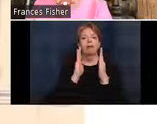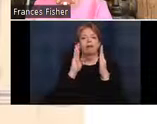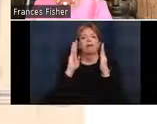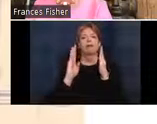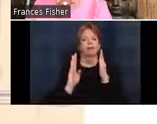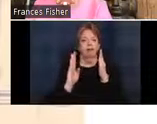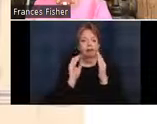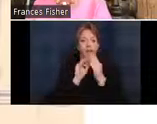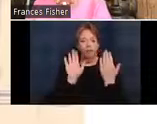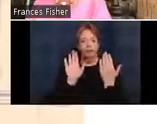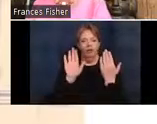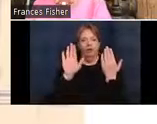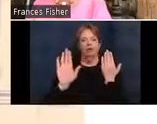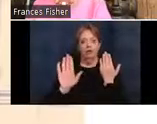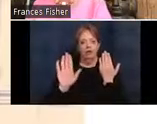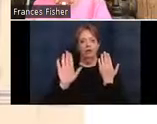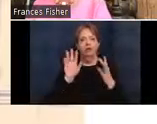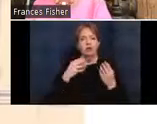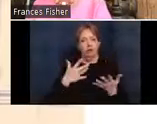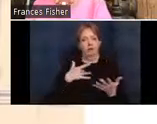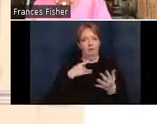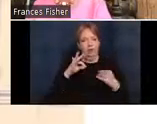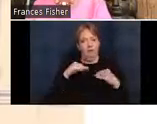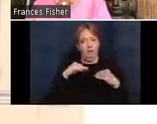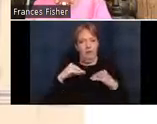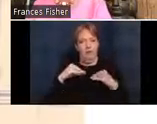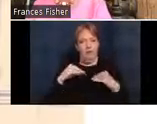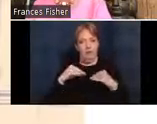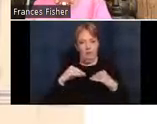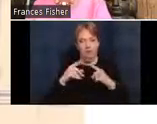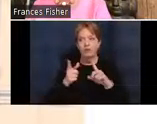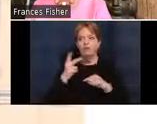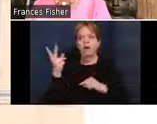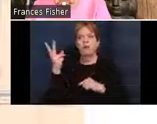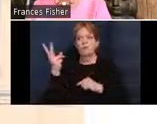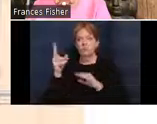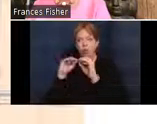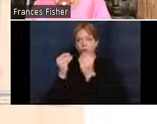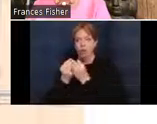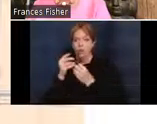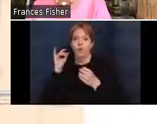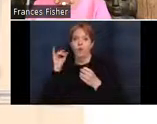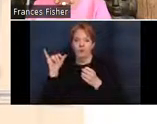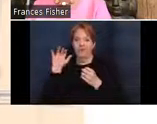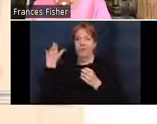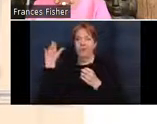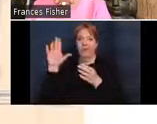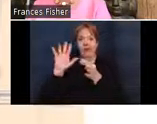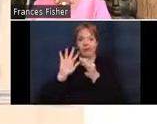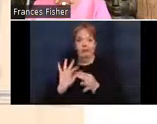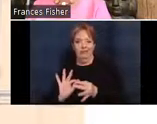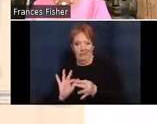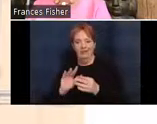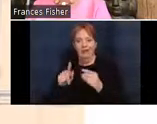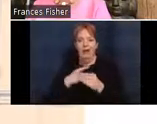In a joint statement from the 2 organizations that commissioned her work, Mrs. Norton's work will offer a soothing visual